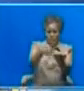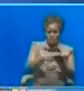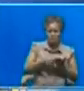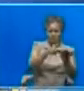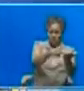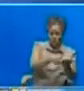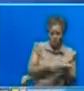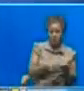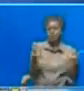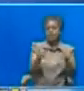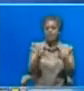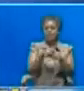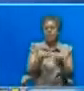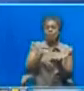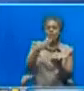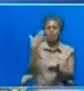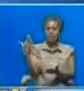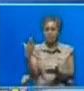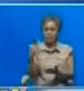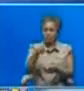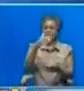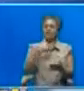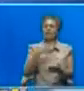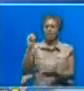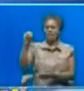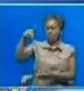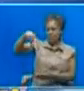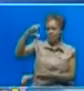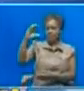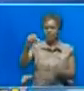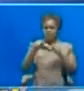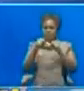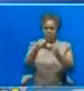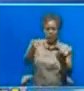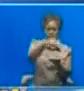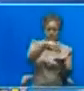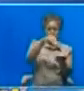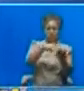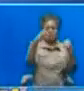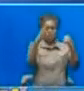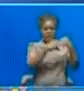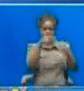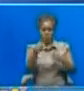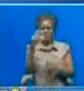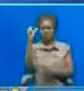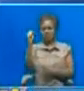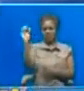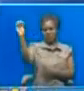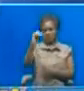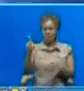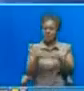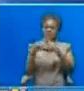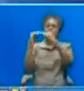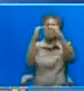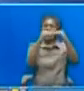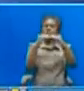regulator. With more monetary tools at its disposal, the MPC retained the central bank rate at 8.5%, the same level it